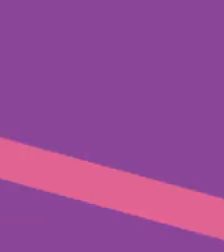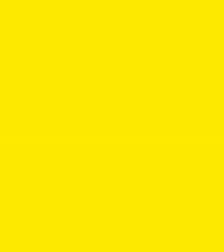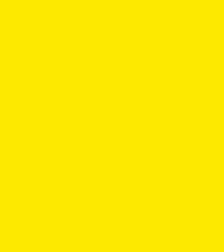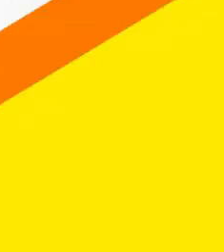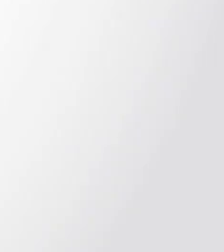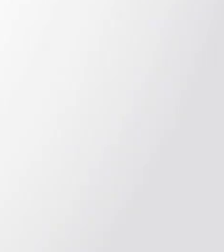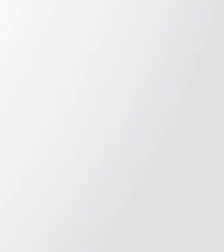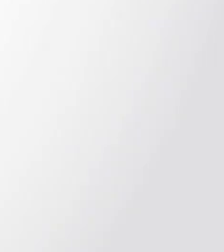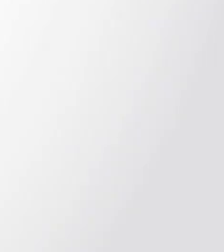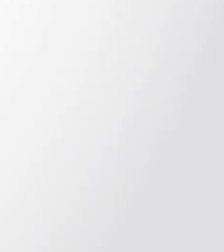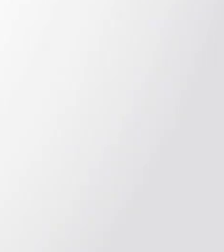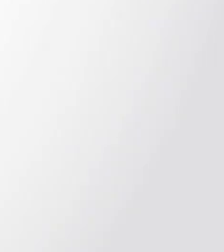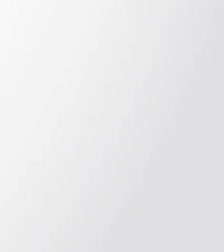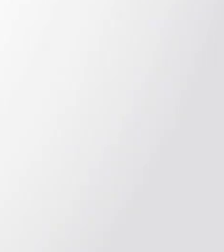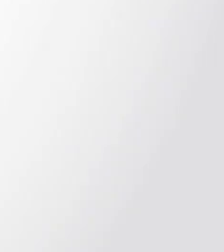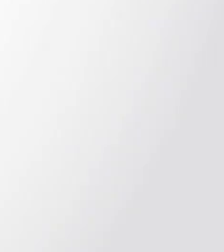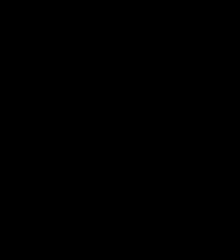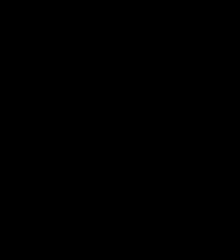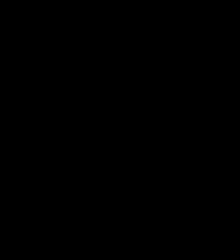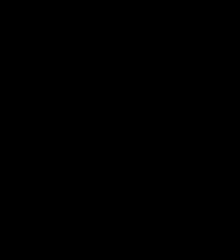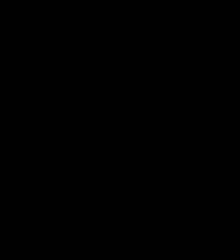DidikTV KPM.